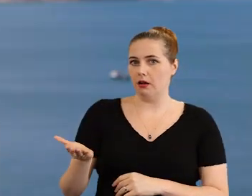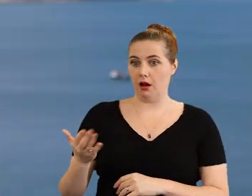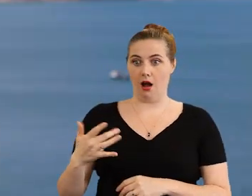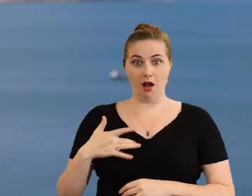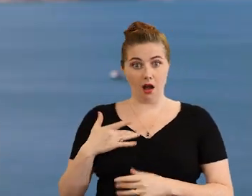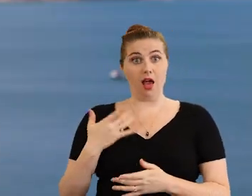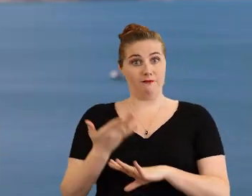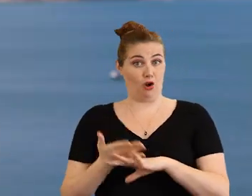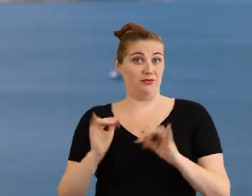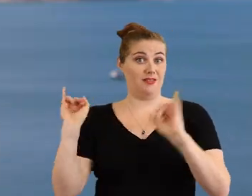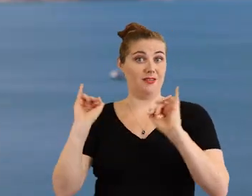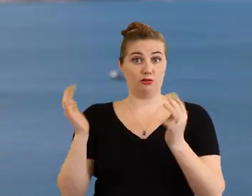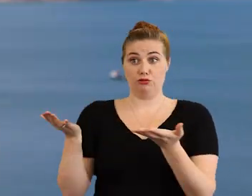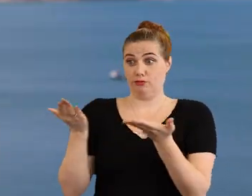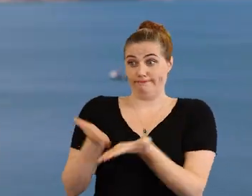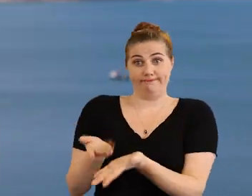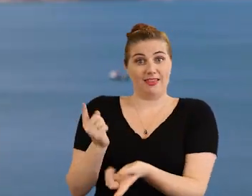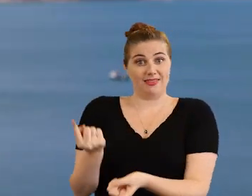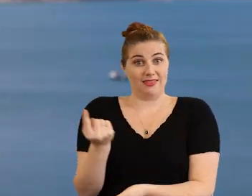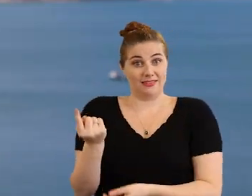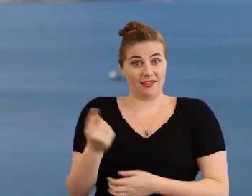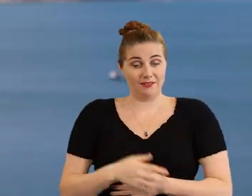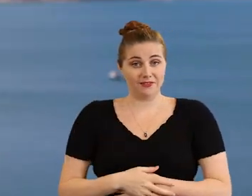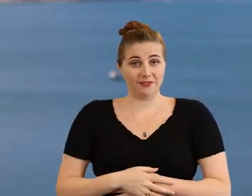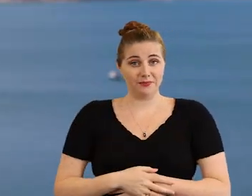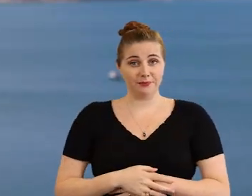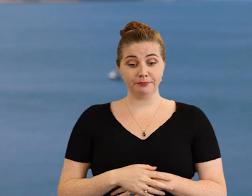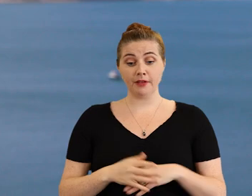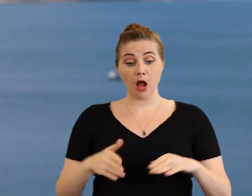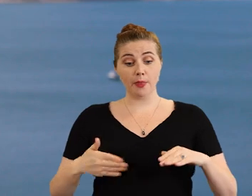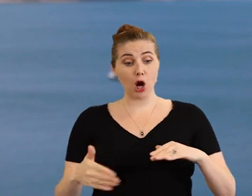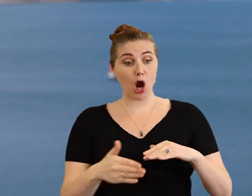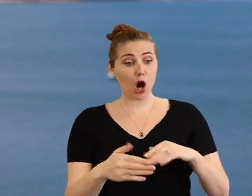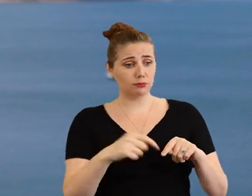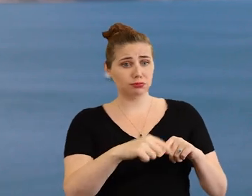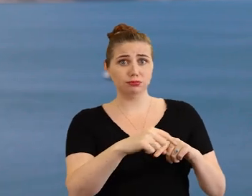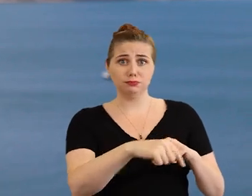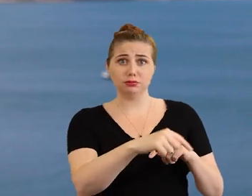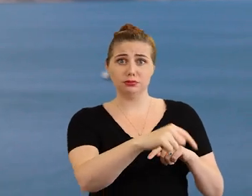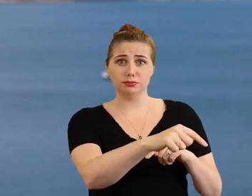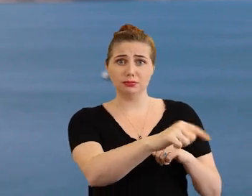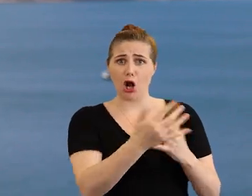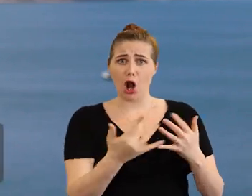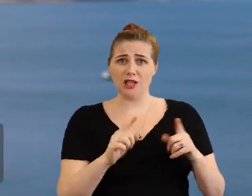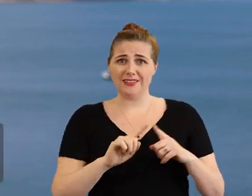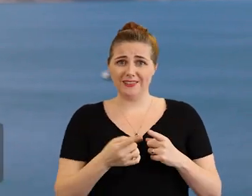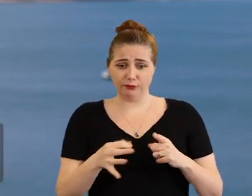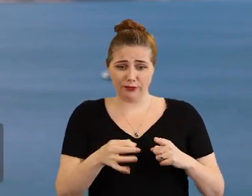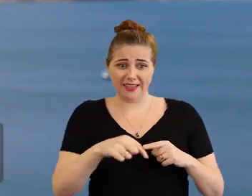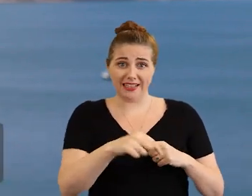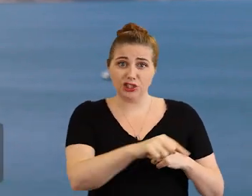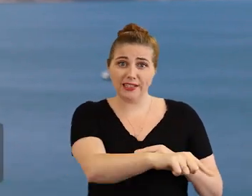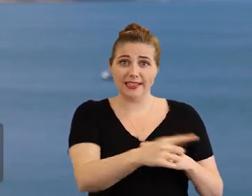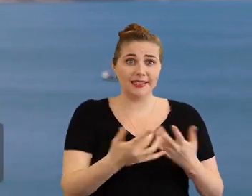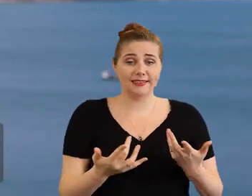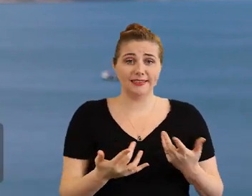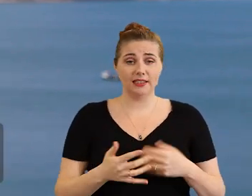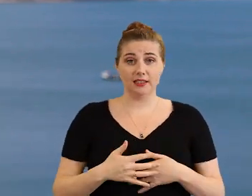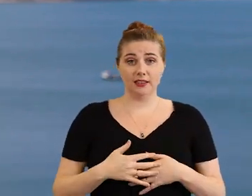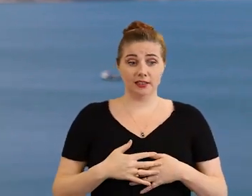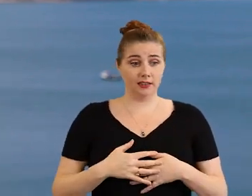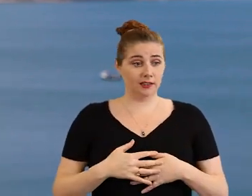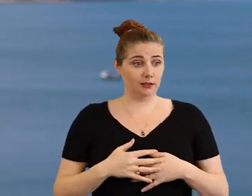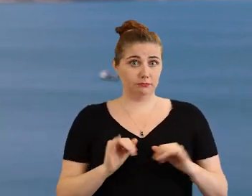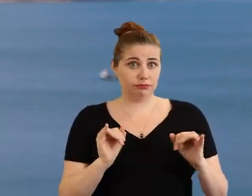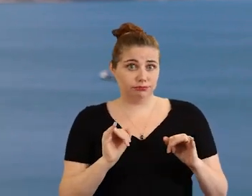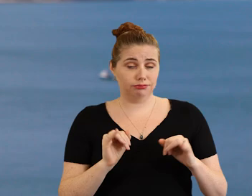I think that's a real sort of extreme example, isn't it, of life on the edge there. Further along the coast, though, in other places,